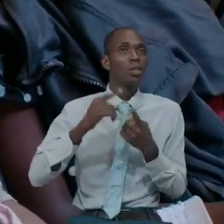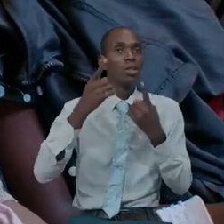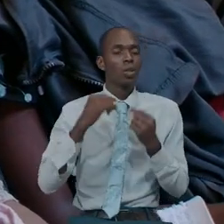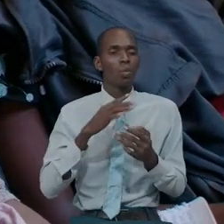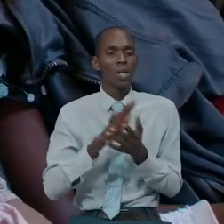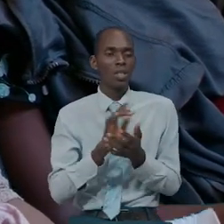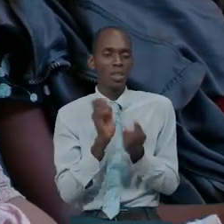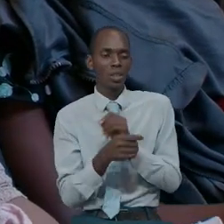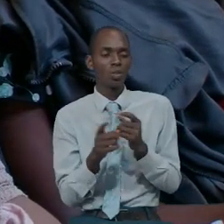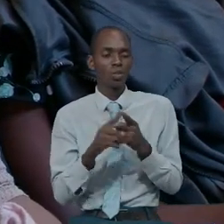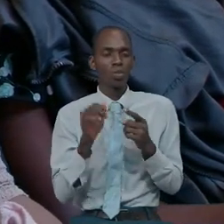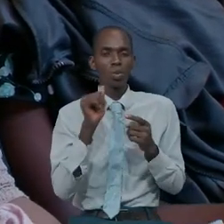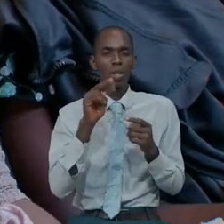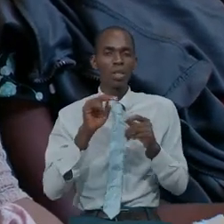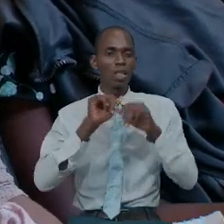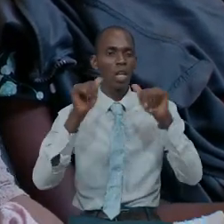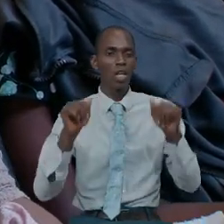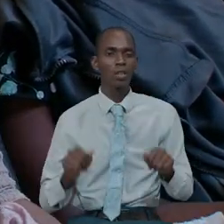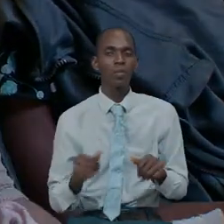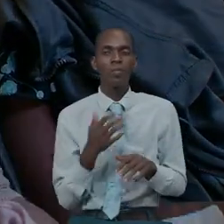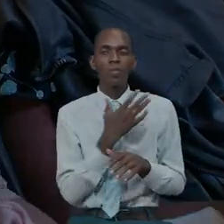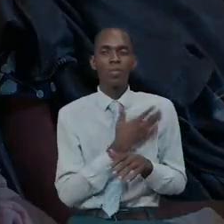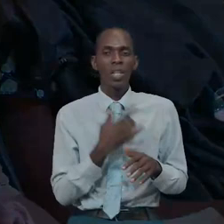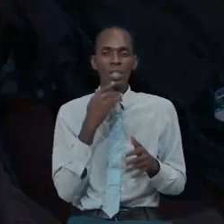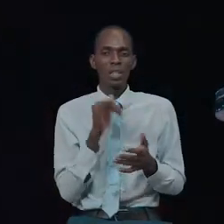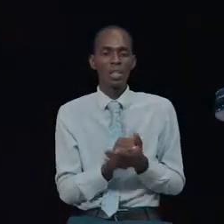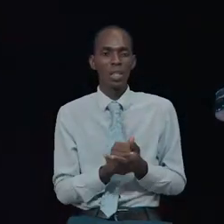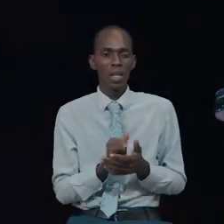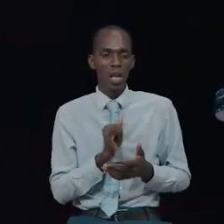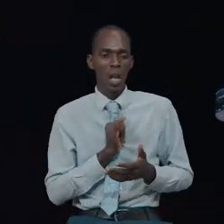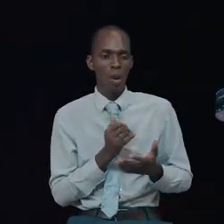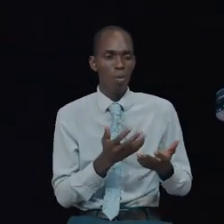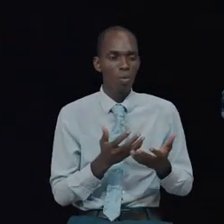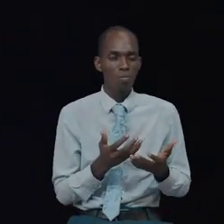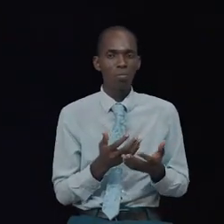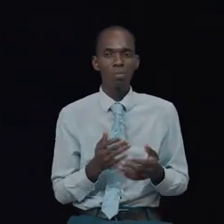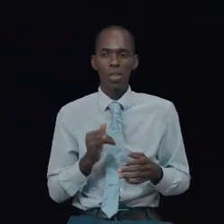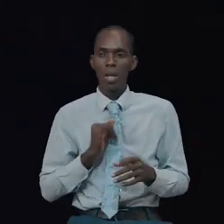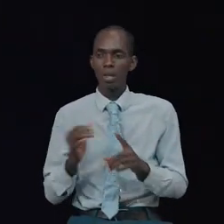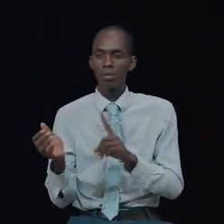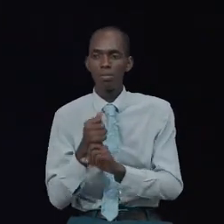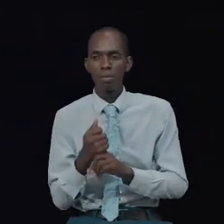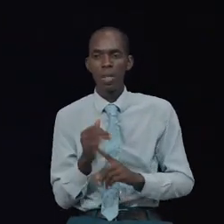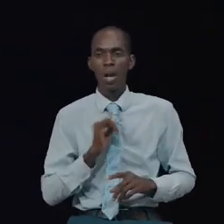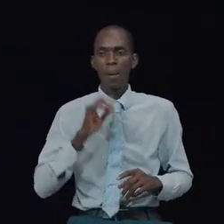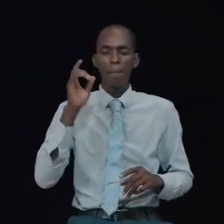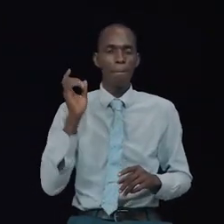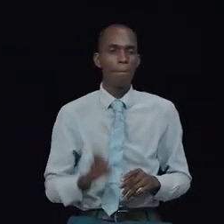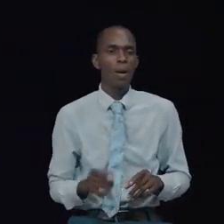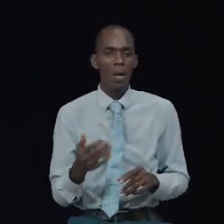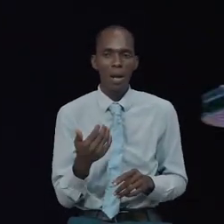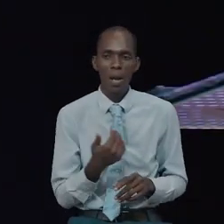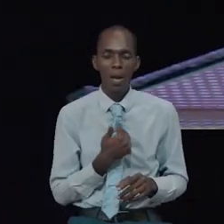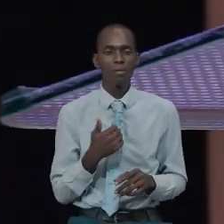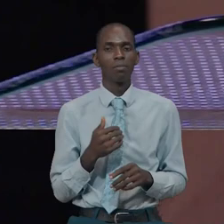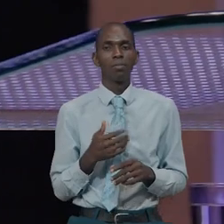it says, a covetous man, I want, I desire, I grab, I must have.